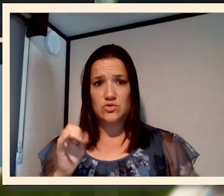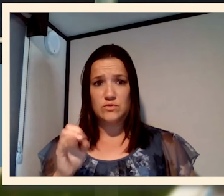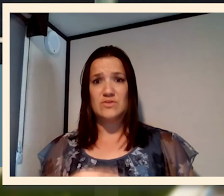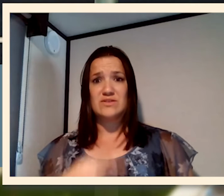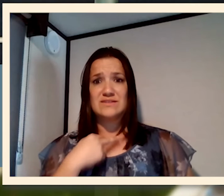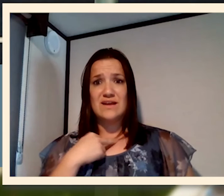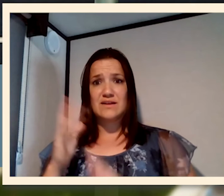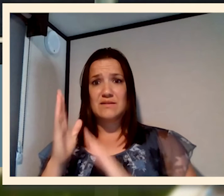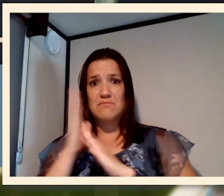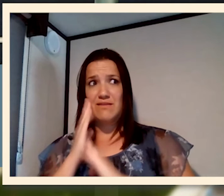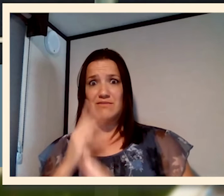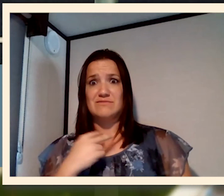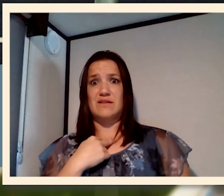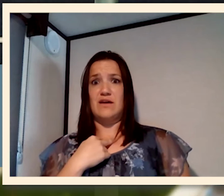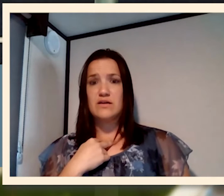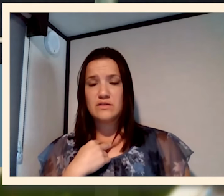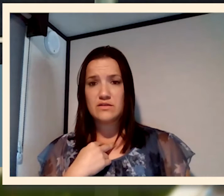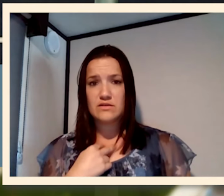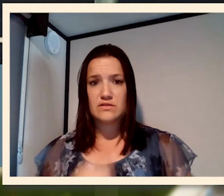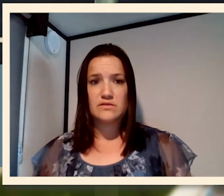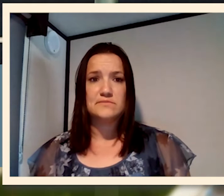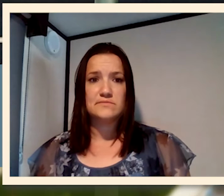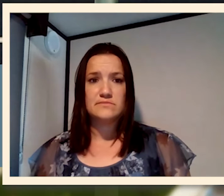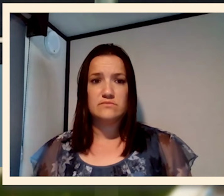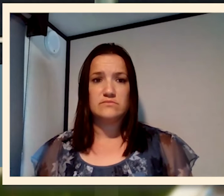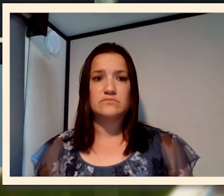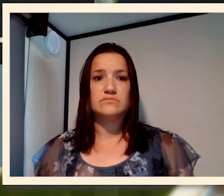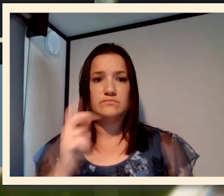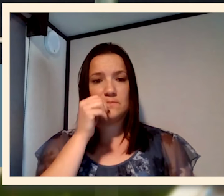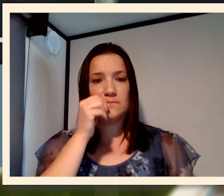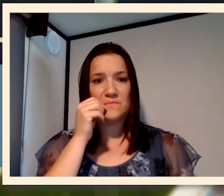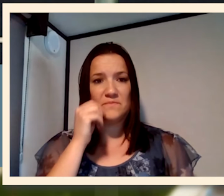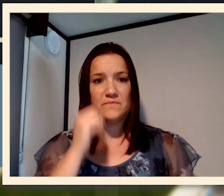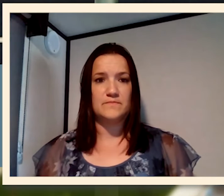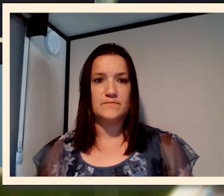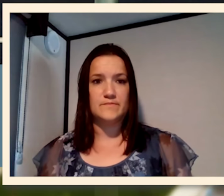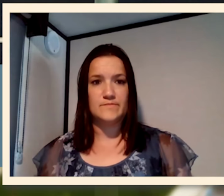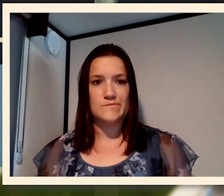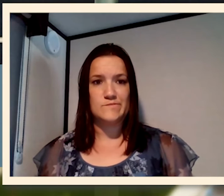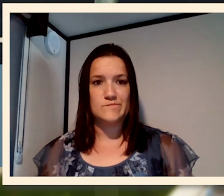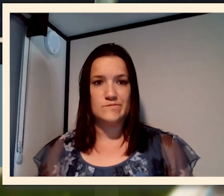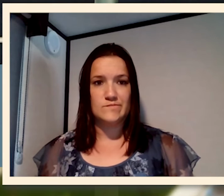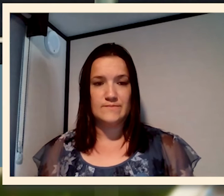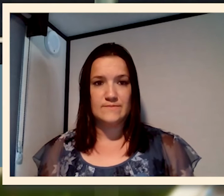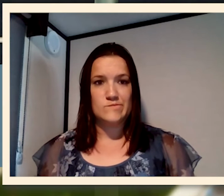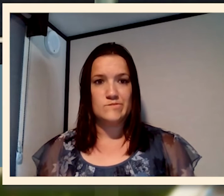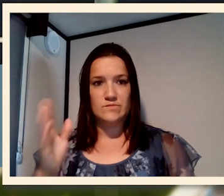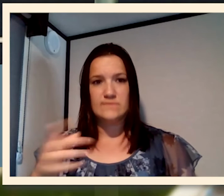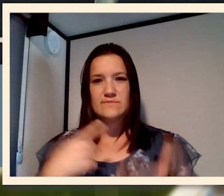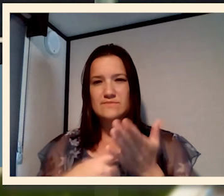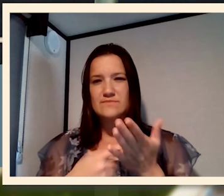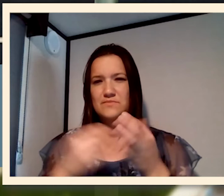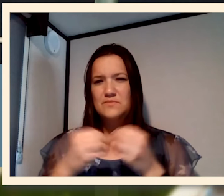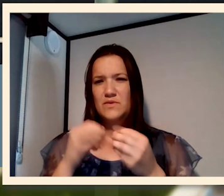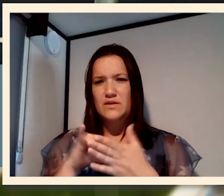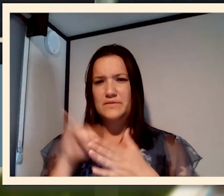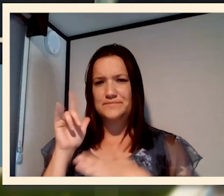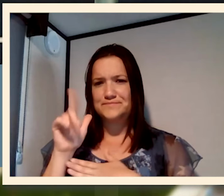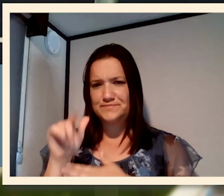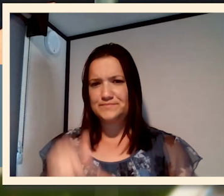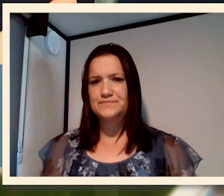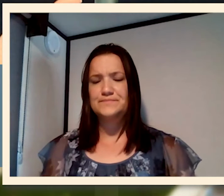of the most vulnerable. Yes. You know, they're stuck in a bed. They're locked in a room. So, yeah, okay. So